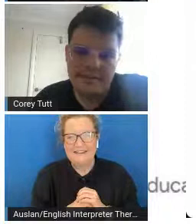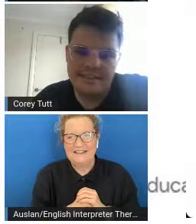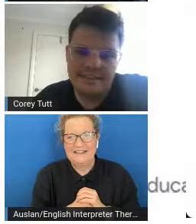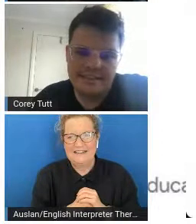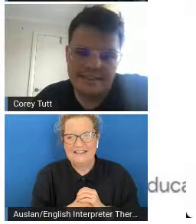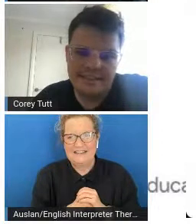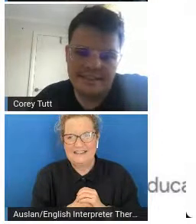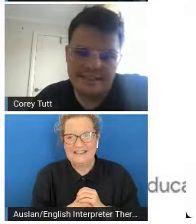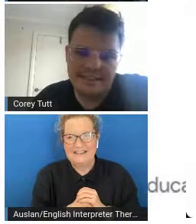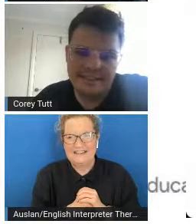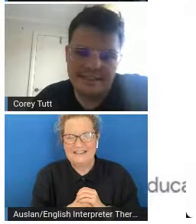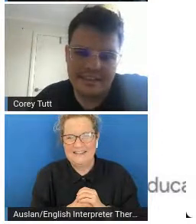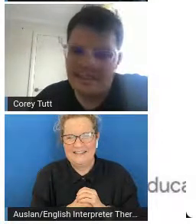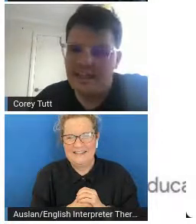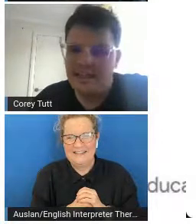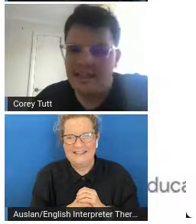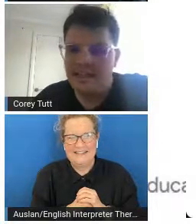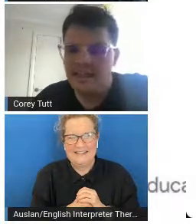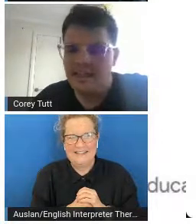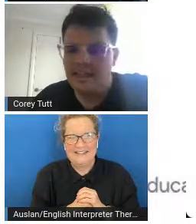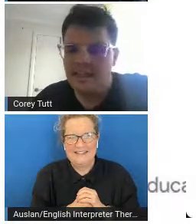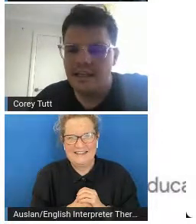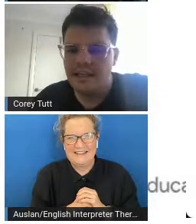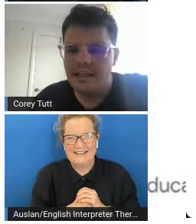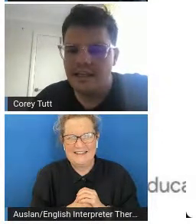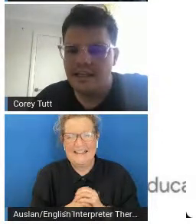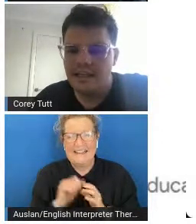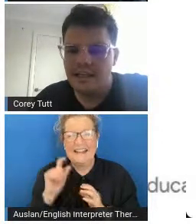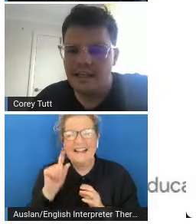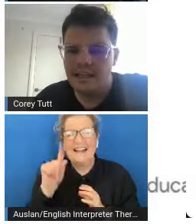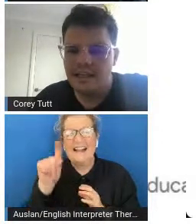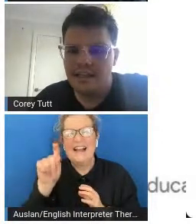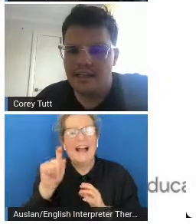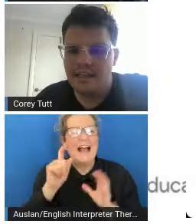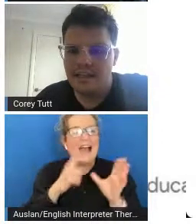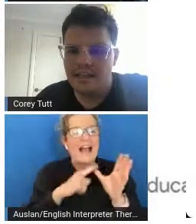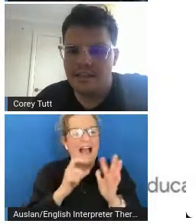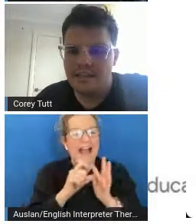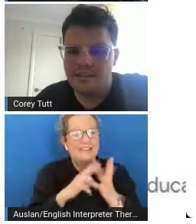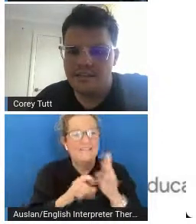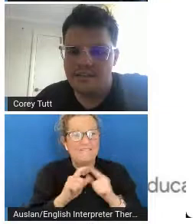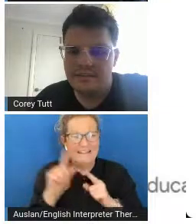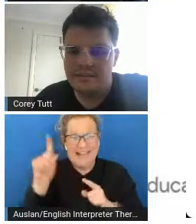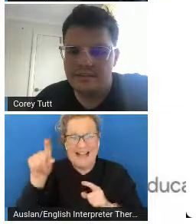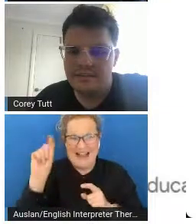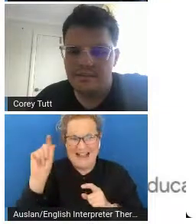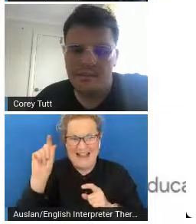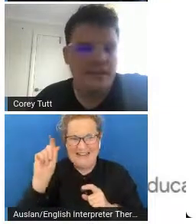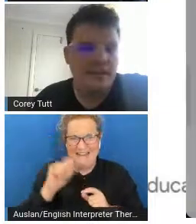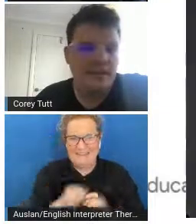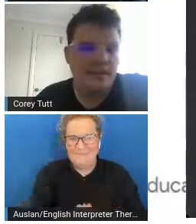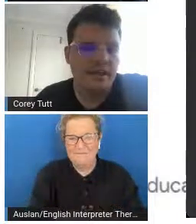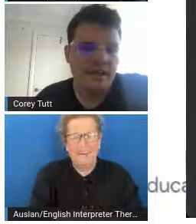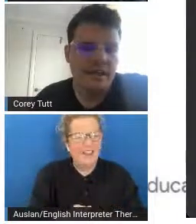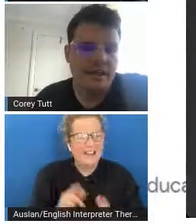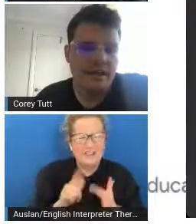If you unclick advanced, Jim, see where you've got advanced clicked. I feel like I practiced